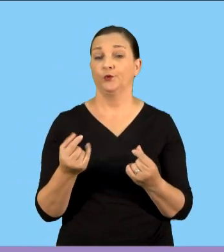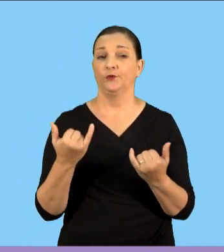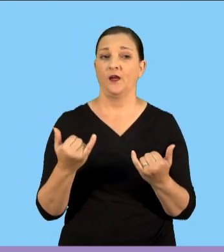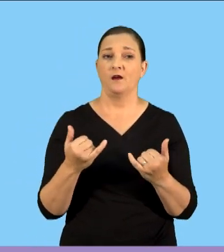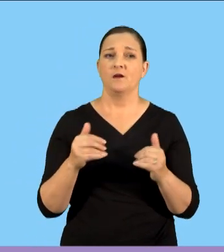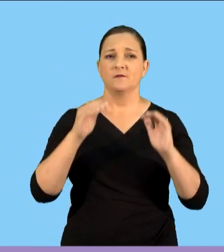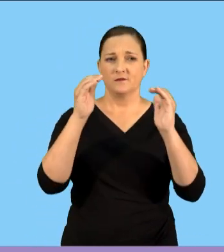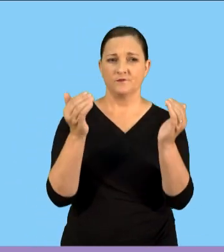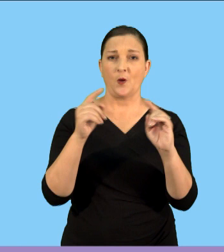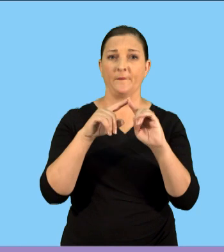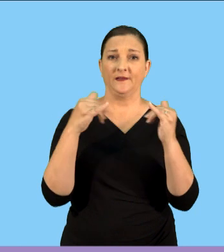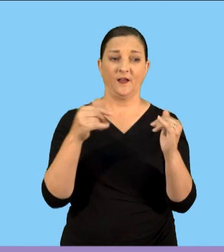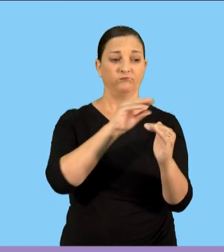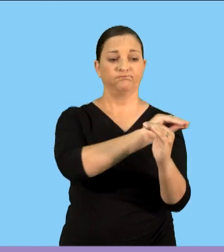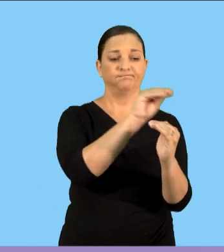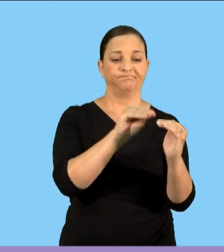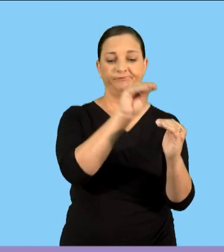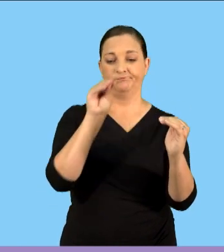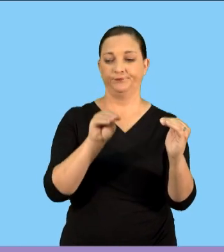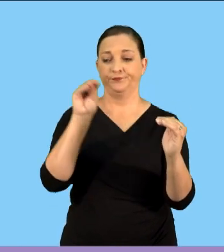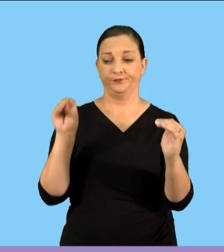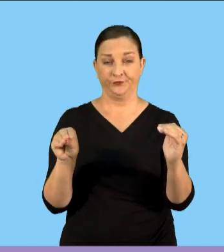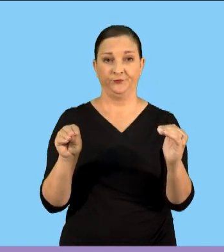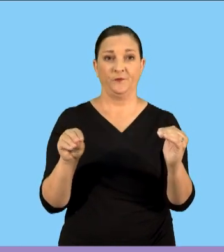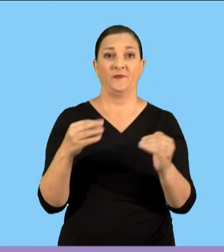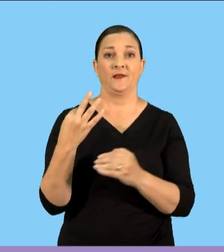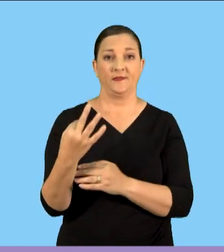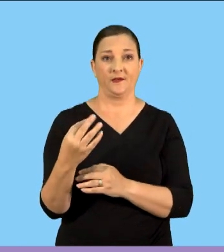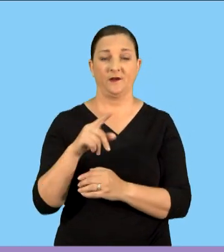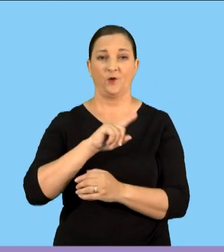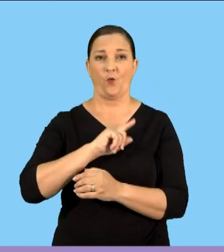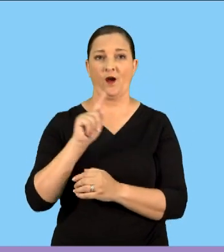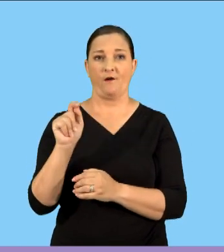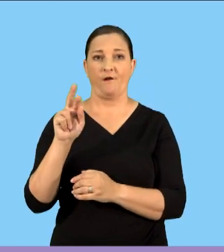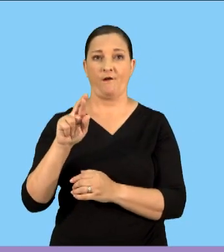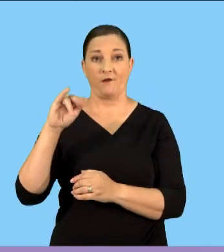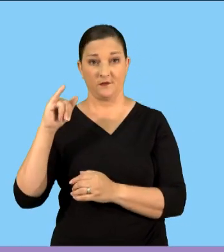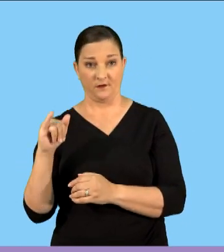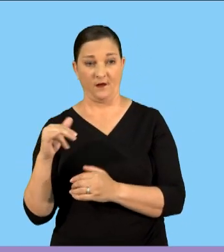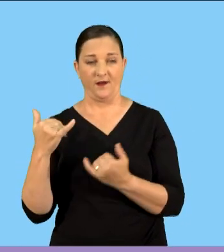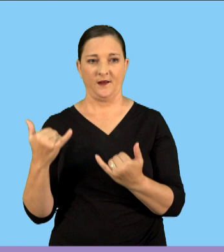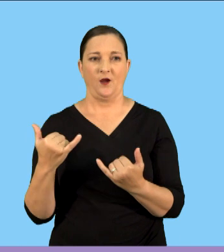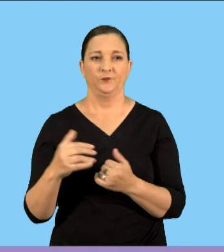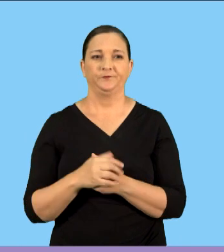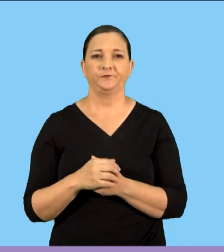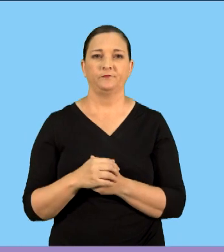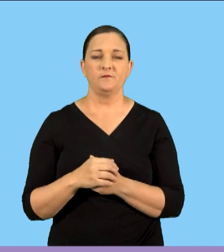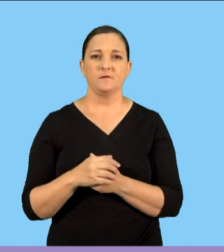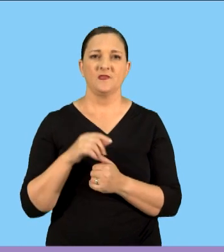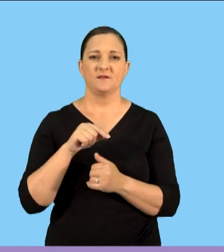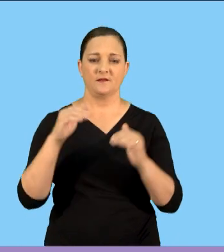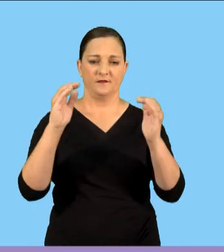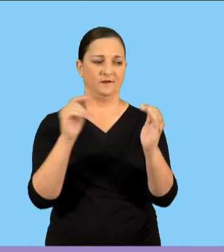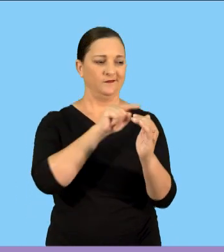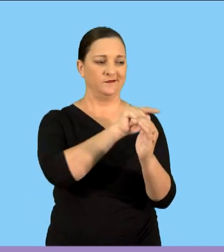a trinomial? So same method will apply. We are going to use the distributive property, and